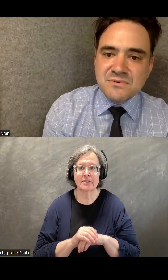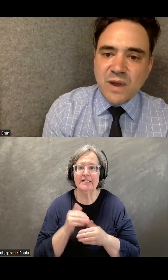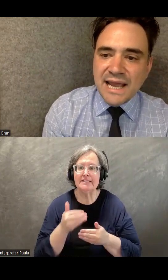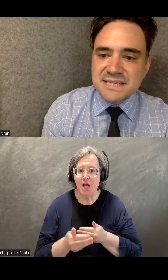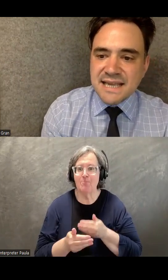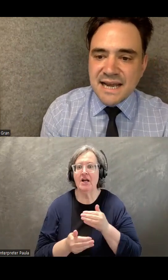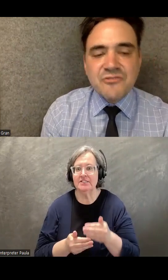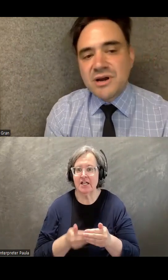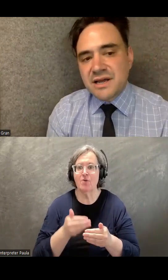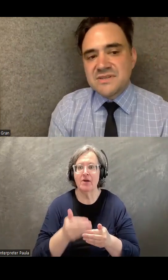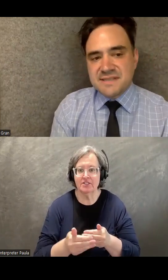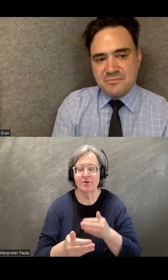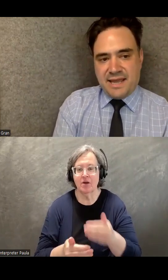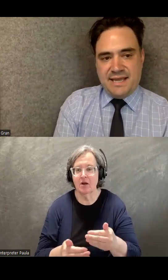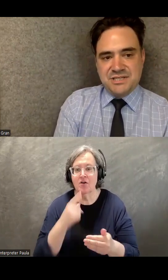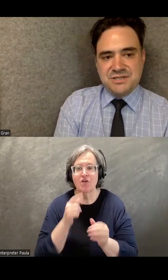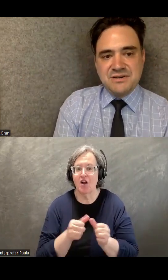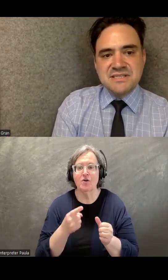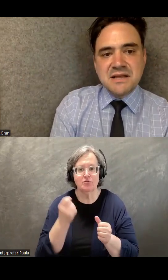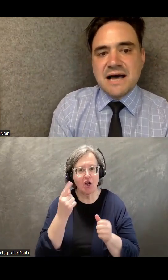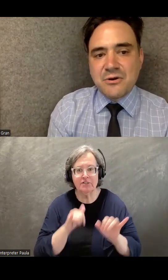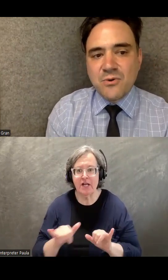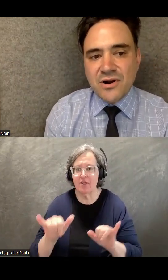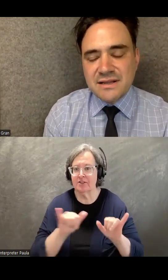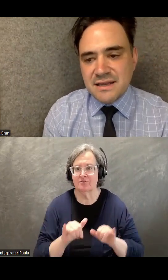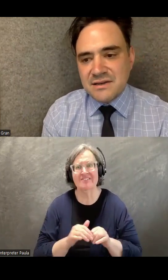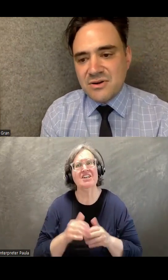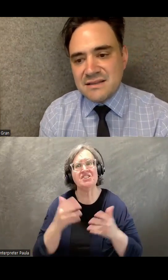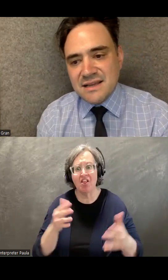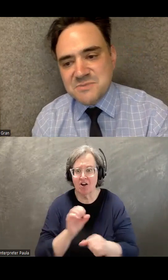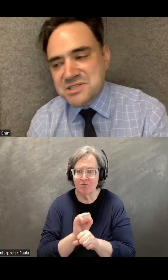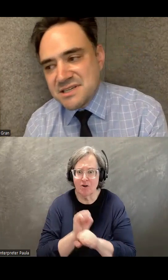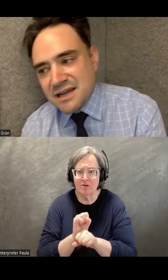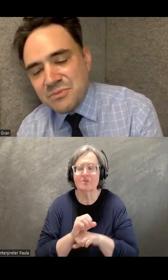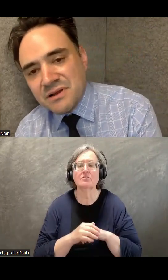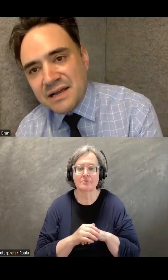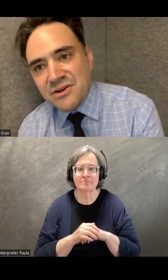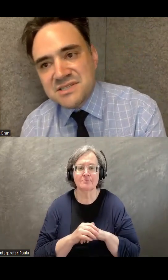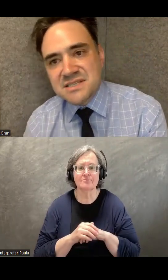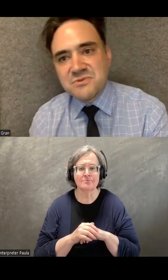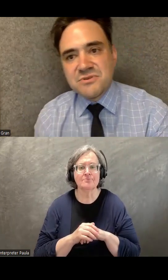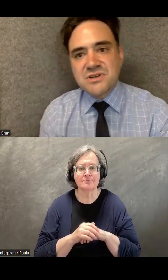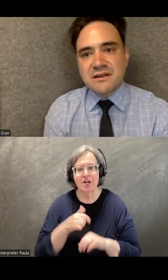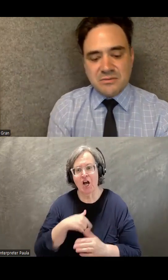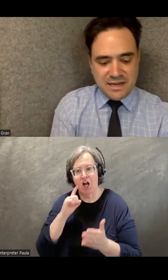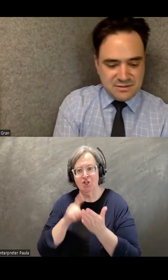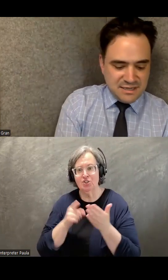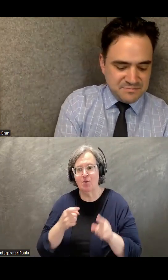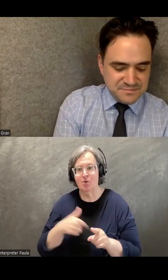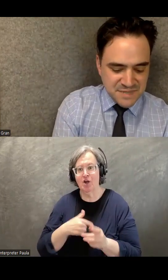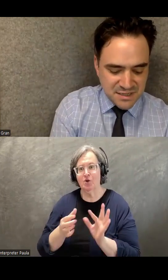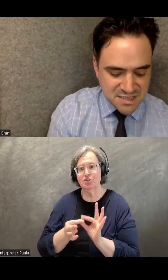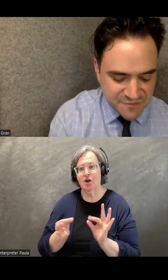step-by-step way to get everyone on the same page, and this is a lot of work. And, I noticed this when we were talking